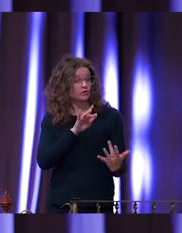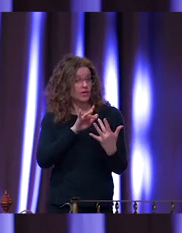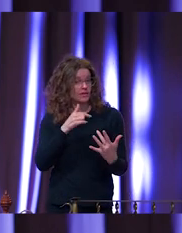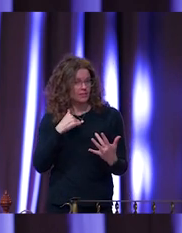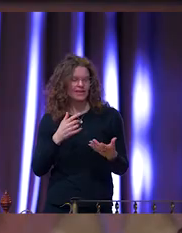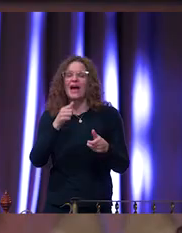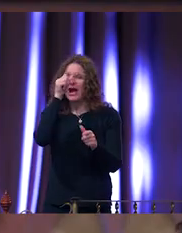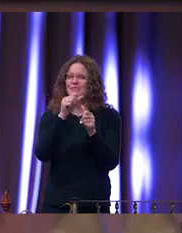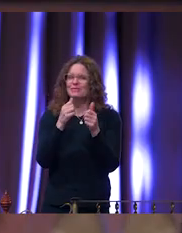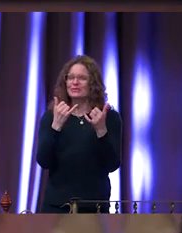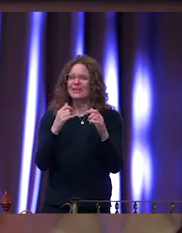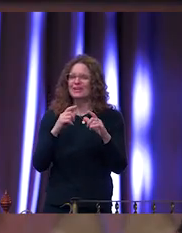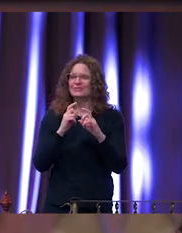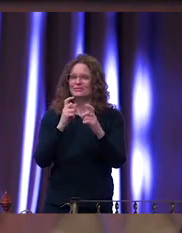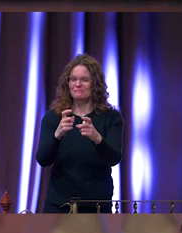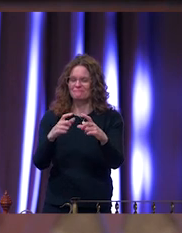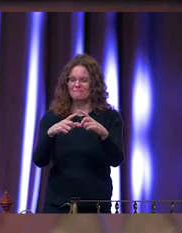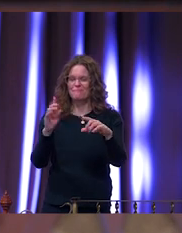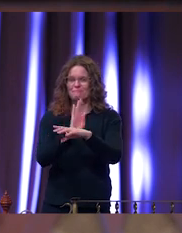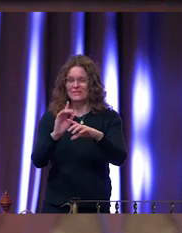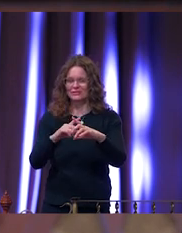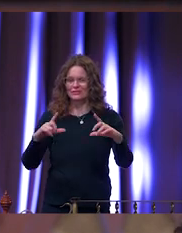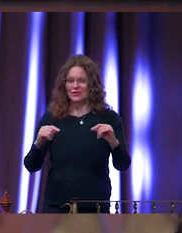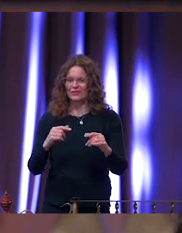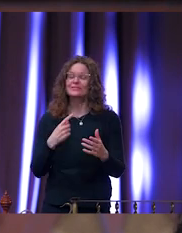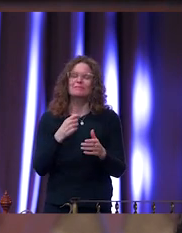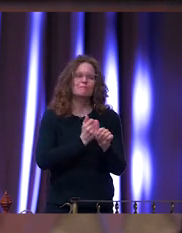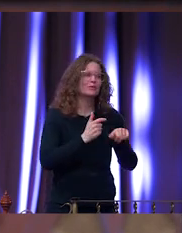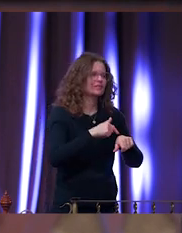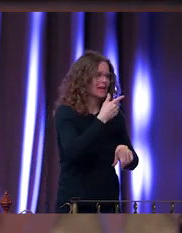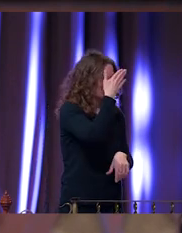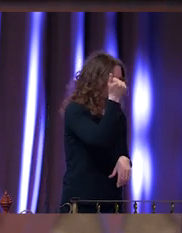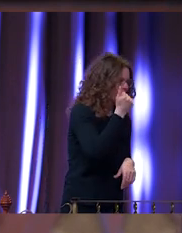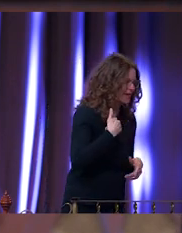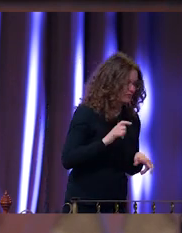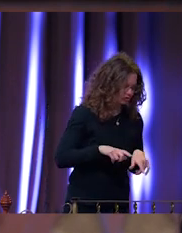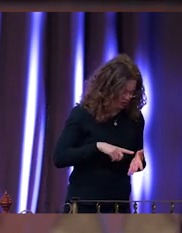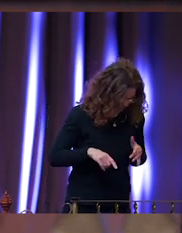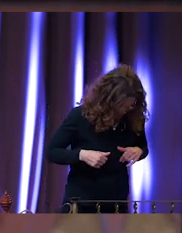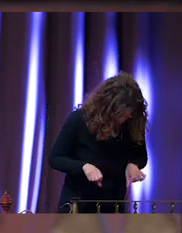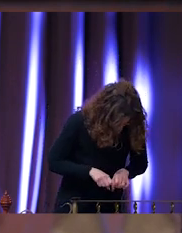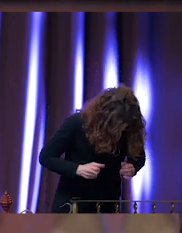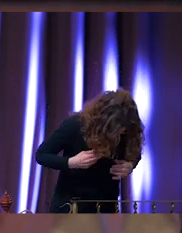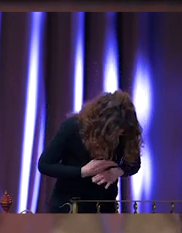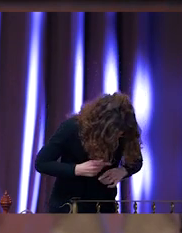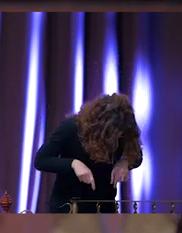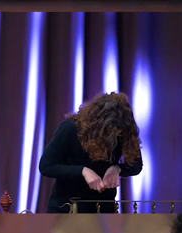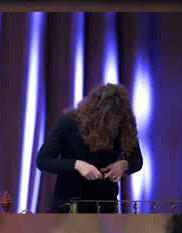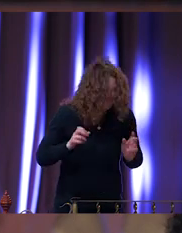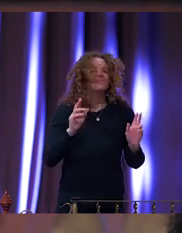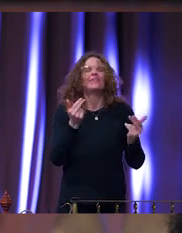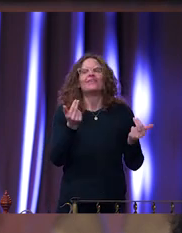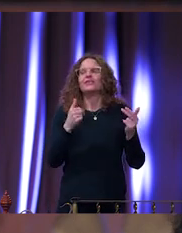business cards this time, which is a big deal for me because half of the time I have to check if I have my shoes on. But also, all of this is on our website.